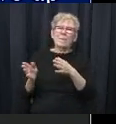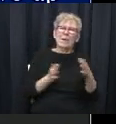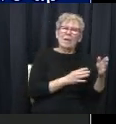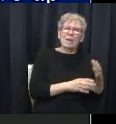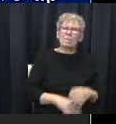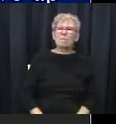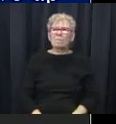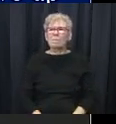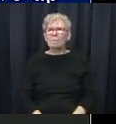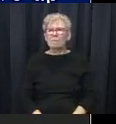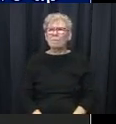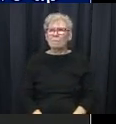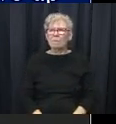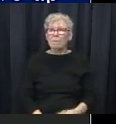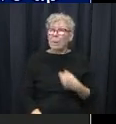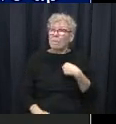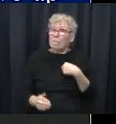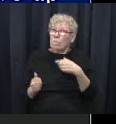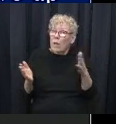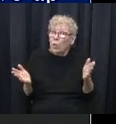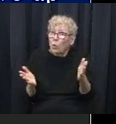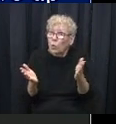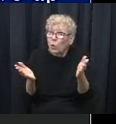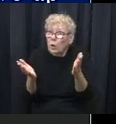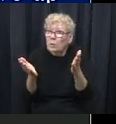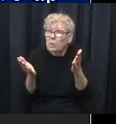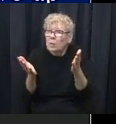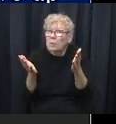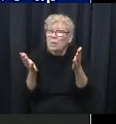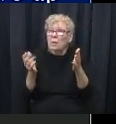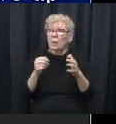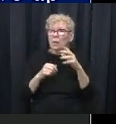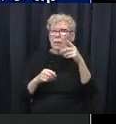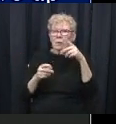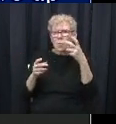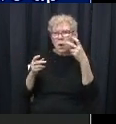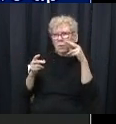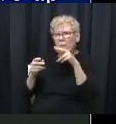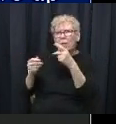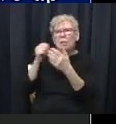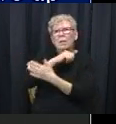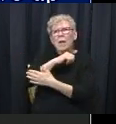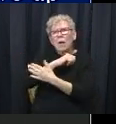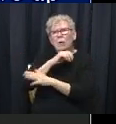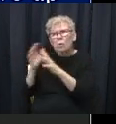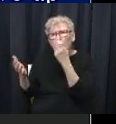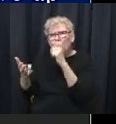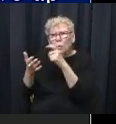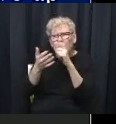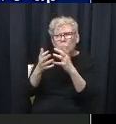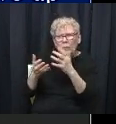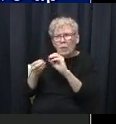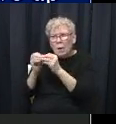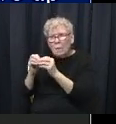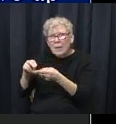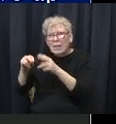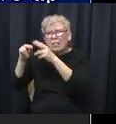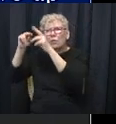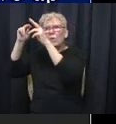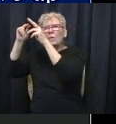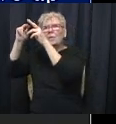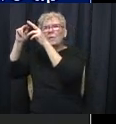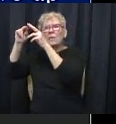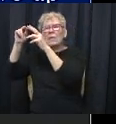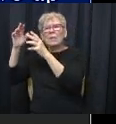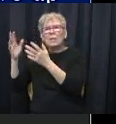counties start to see increasing disease transmission before they hit that next metric. But once they hit that metric and we verify